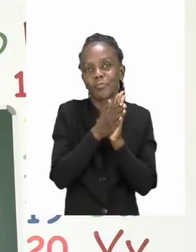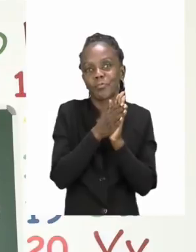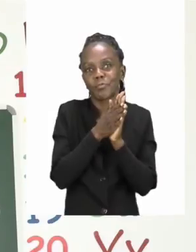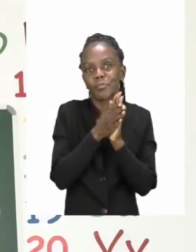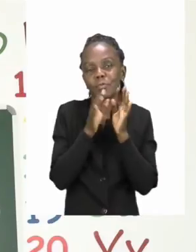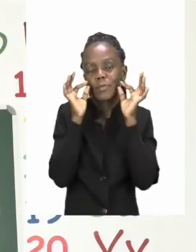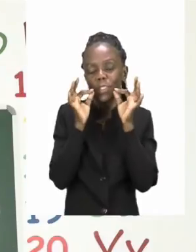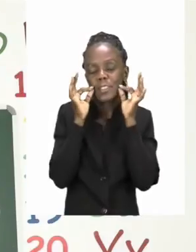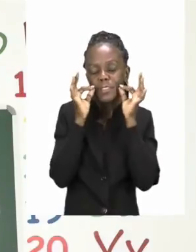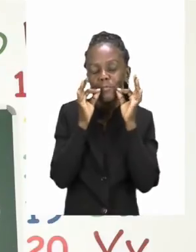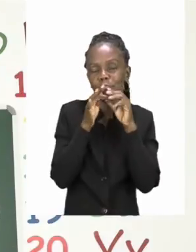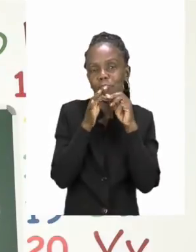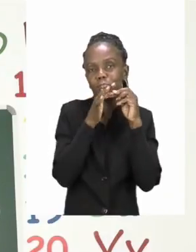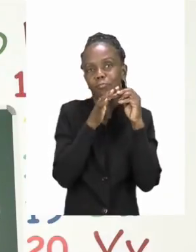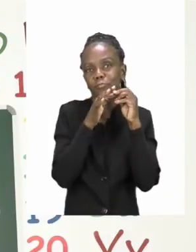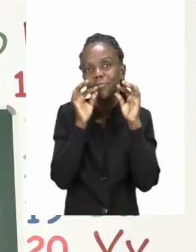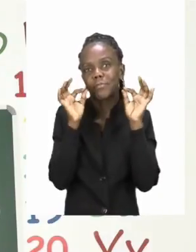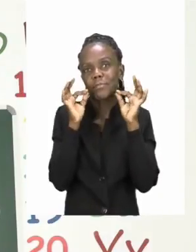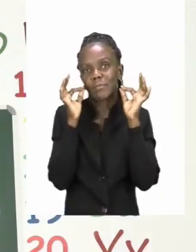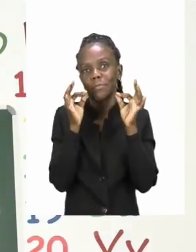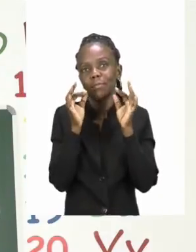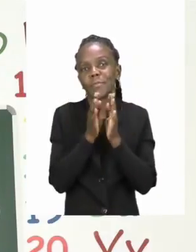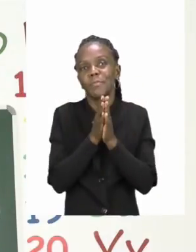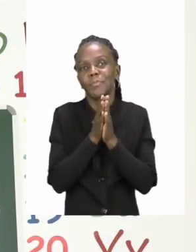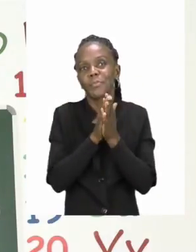sing our special sanitizing song.